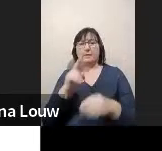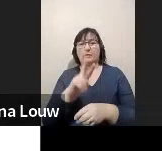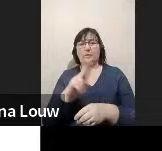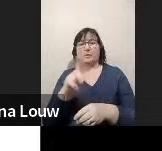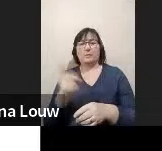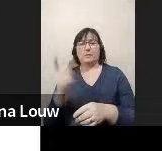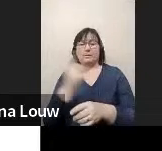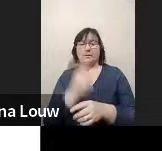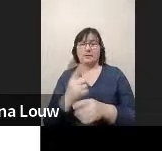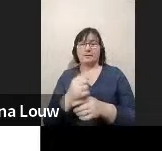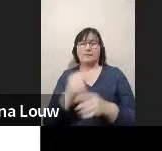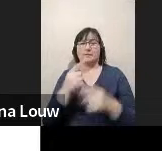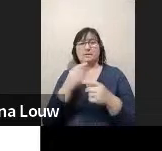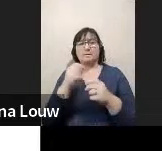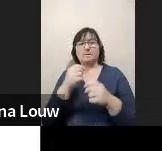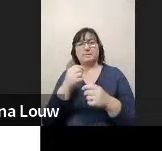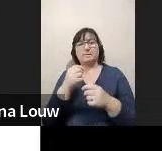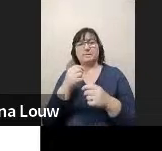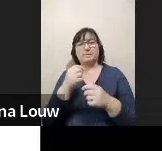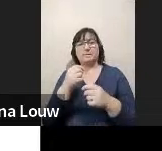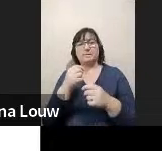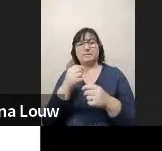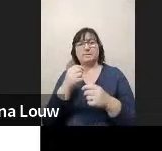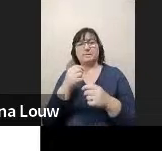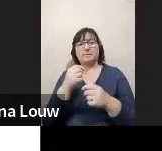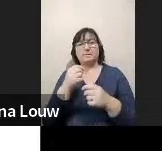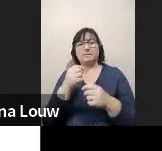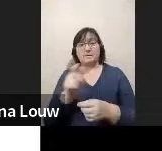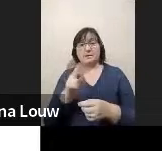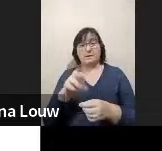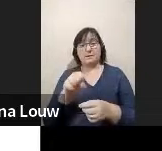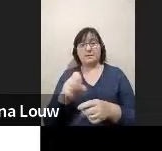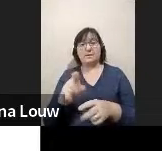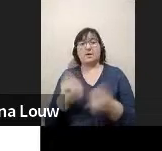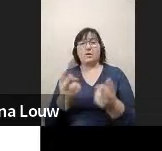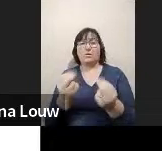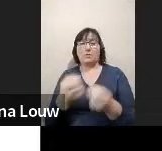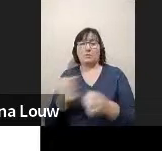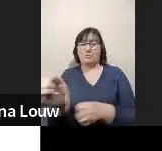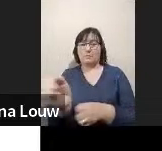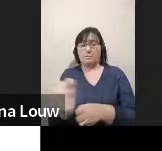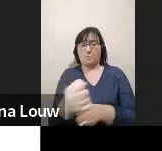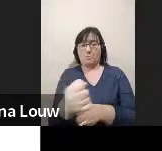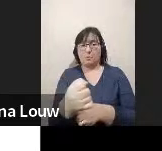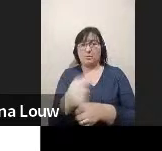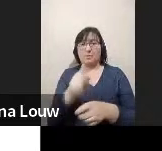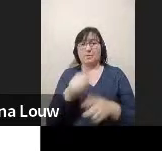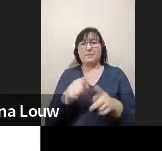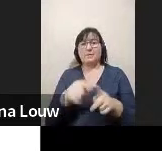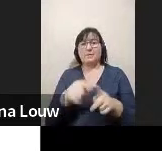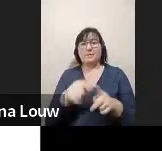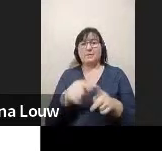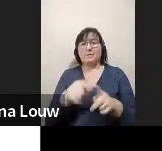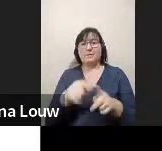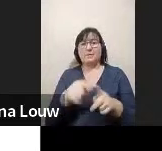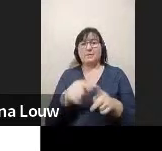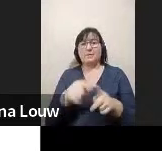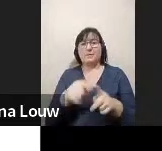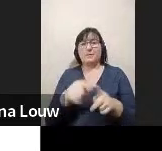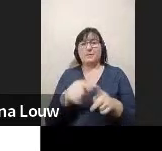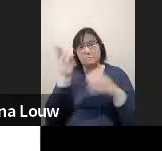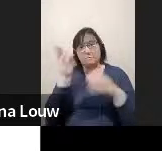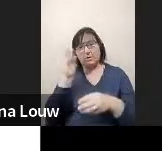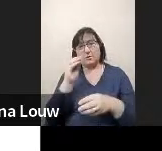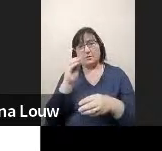SARS that they are newly appointed and they need to update their details and link themselves as a registered